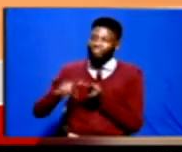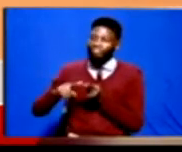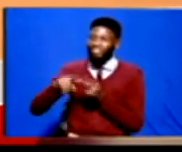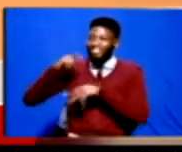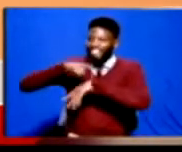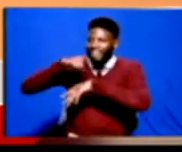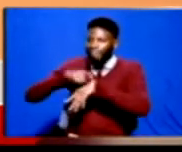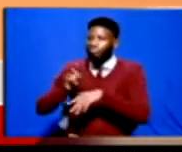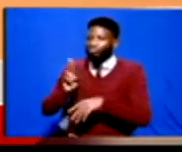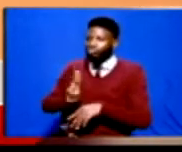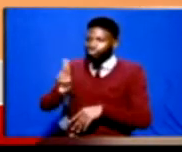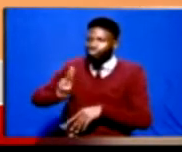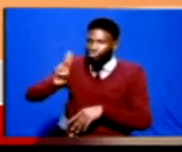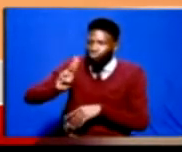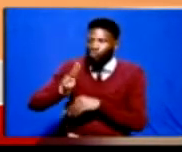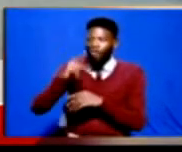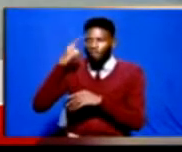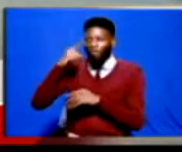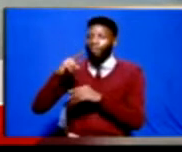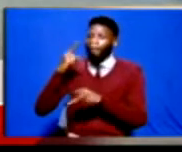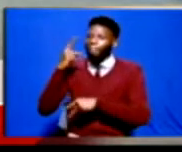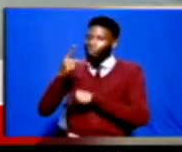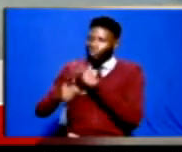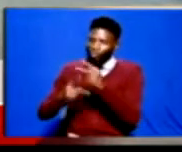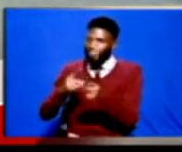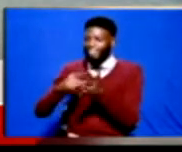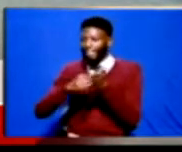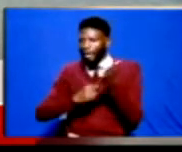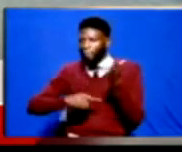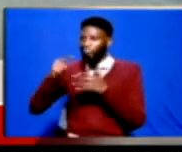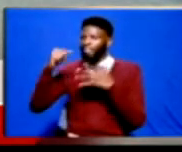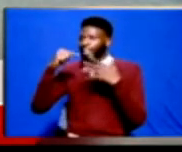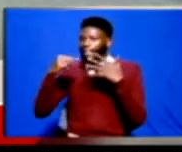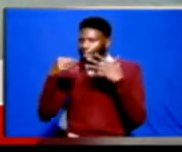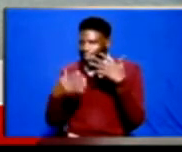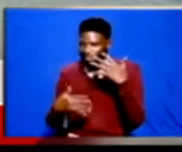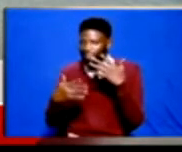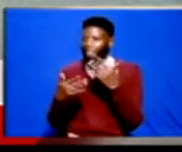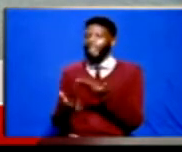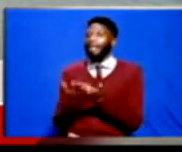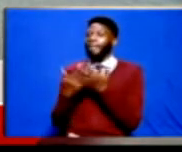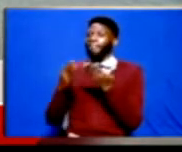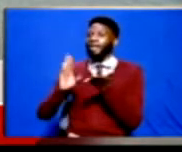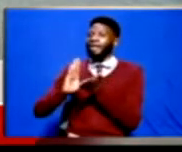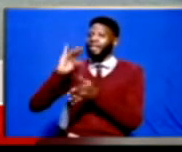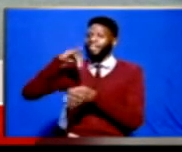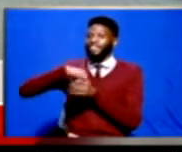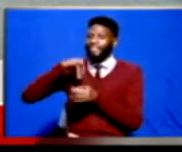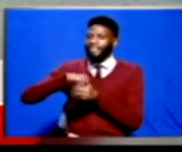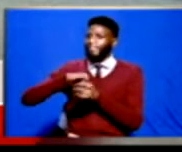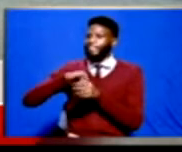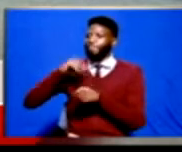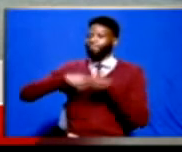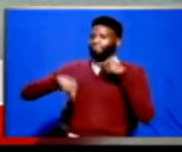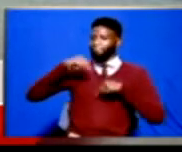you know, when it comes to approval processes and so much, in a bid not to frustrate investors and of course to entice more investors into the